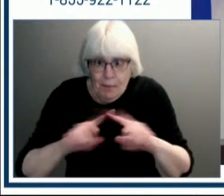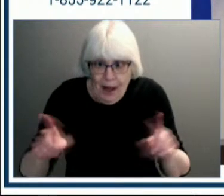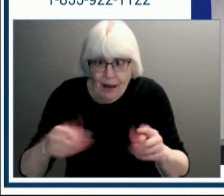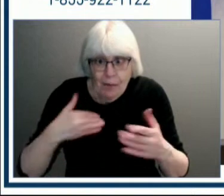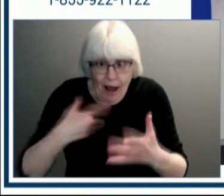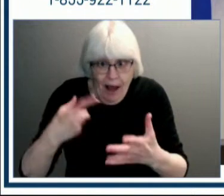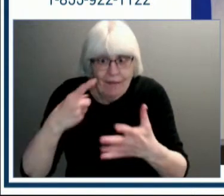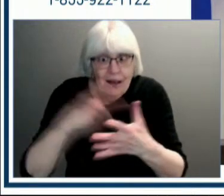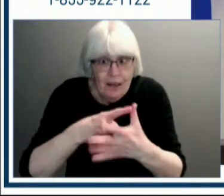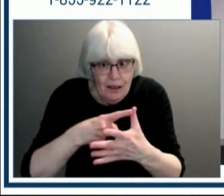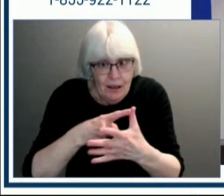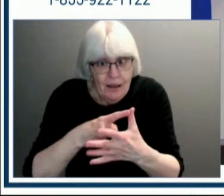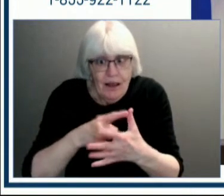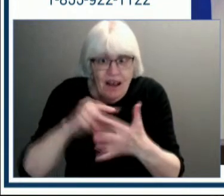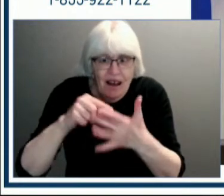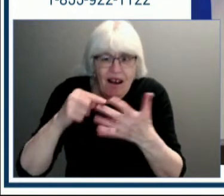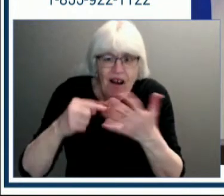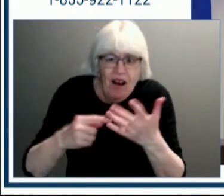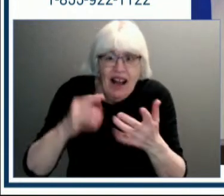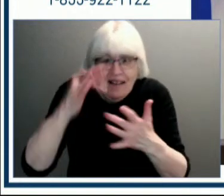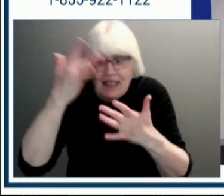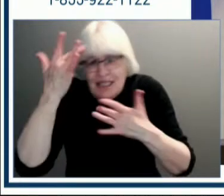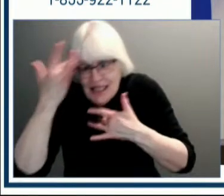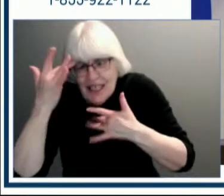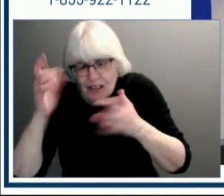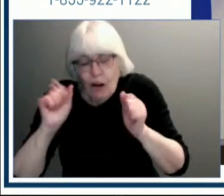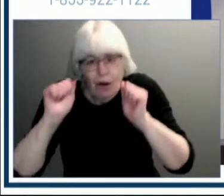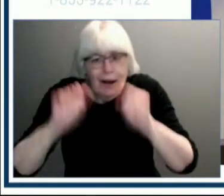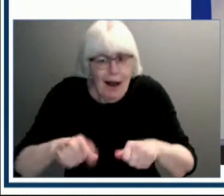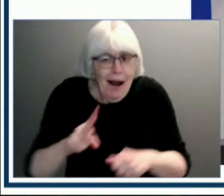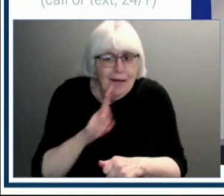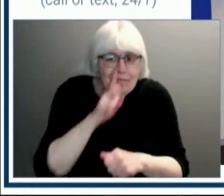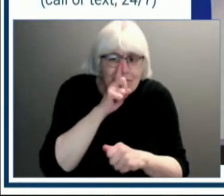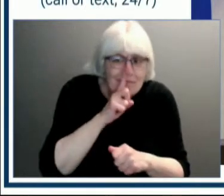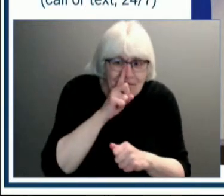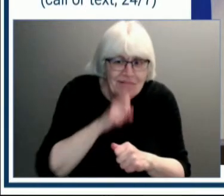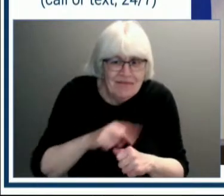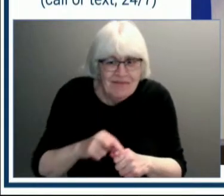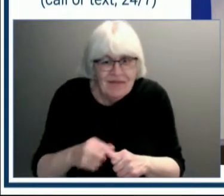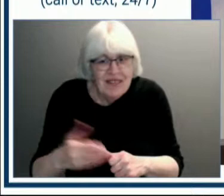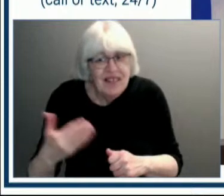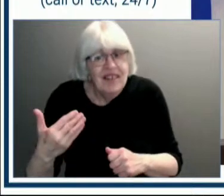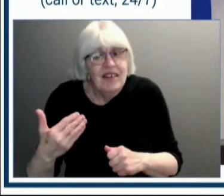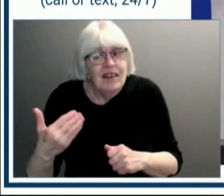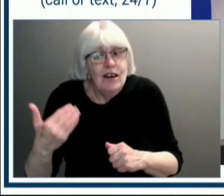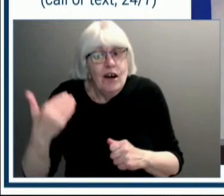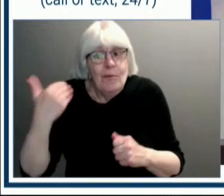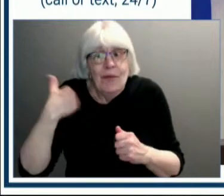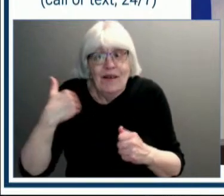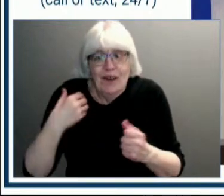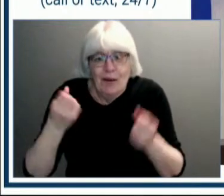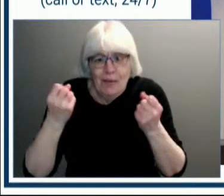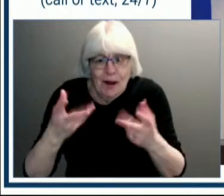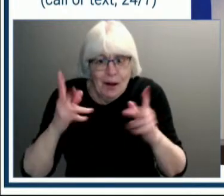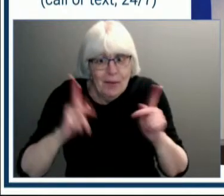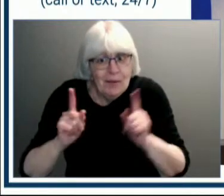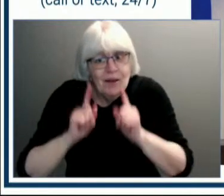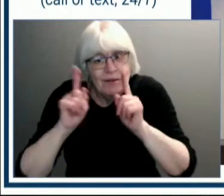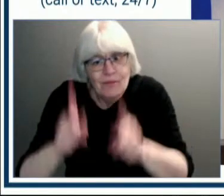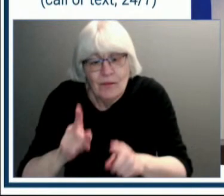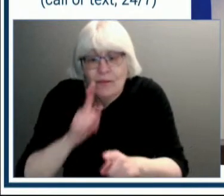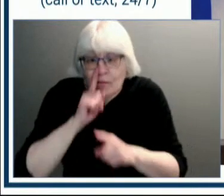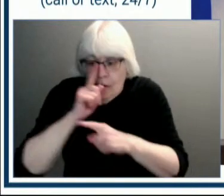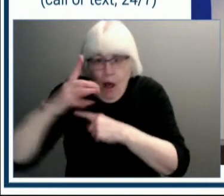sure you get that test. But in terms of widespread testing, the world is changing. Nova